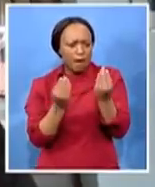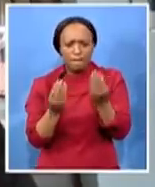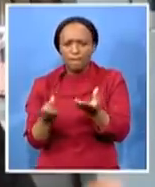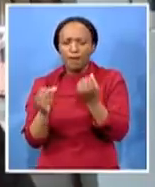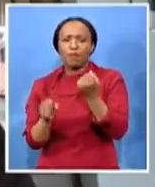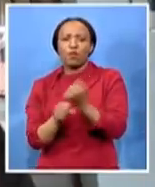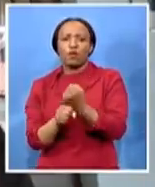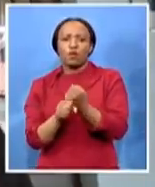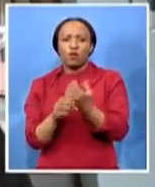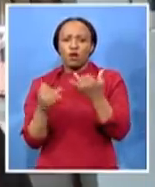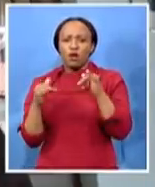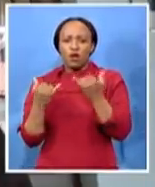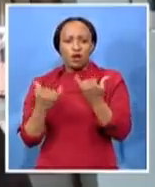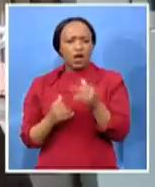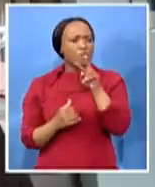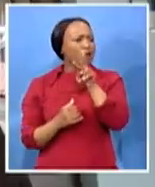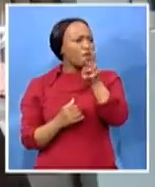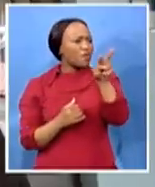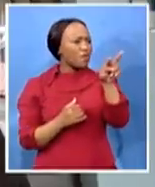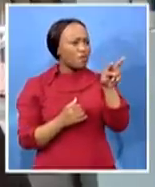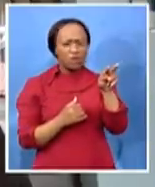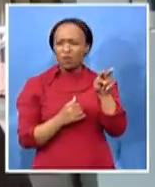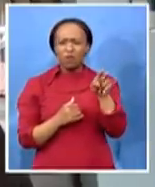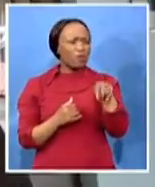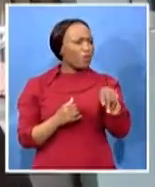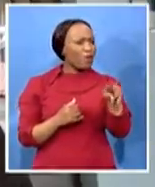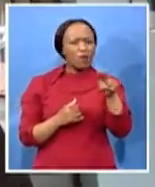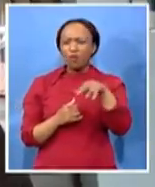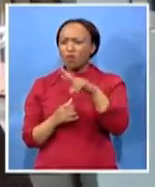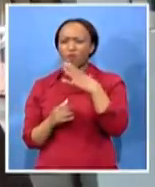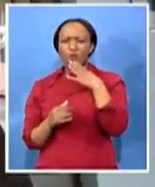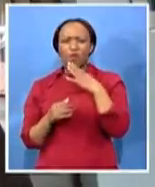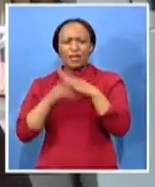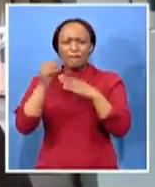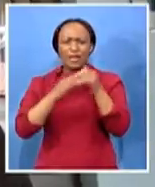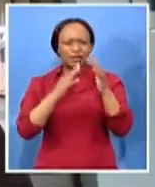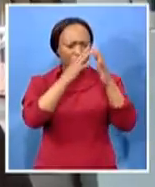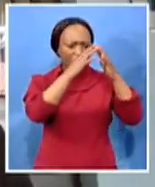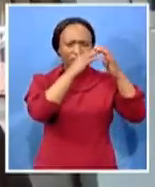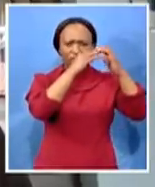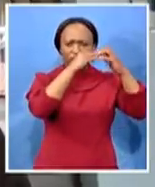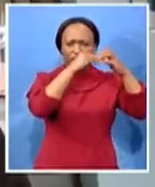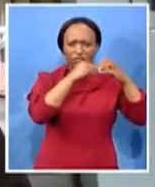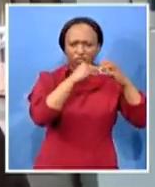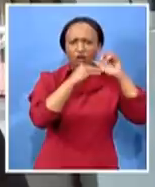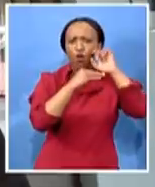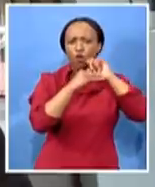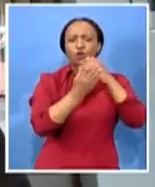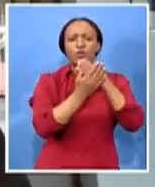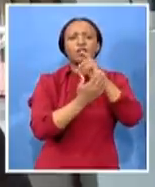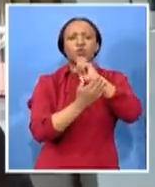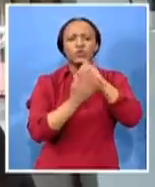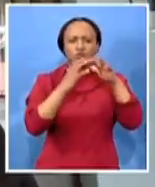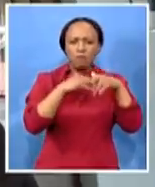see dilapidated structures that can be revitalized and create jobs for the communities. And I hear